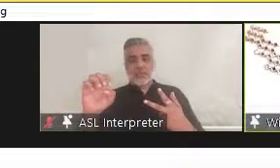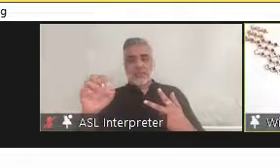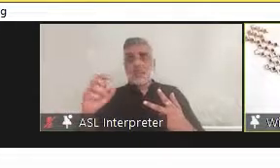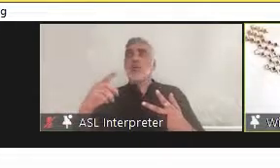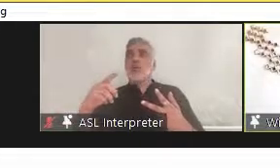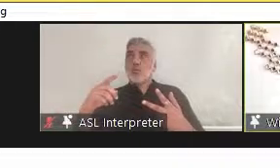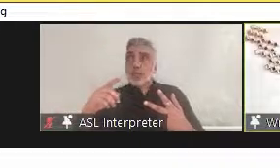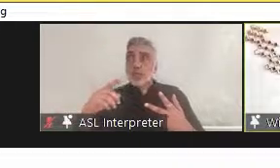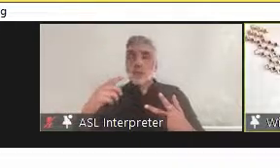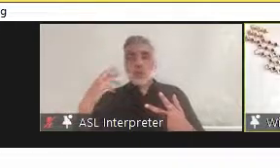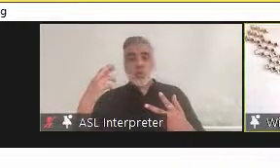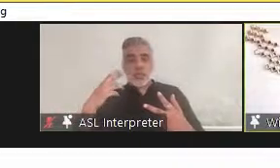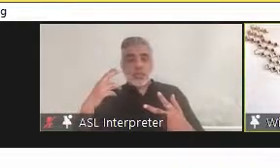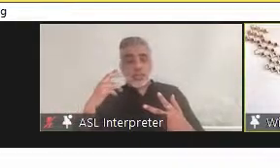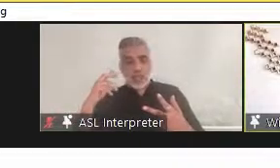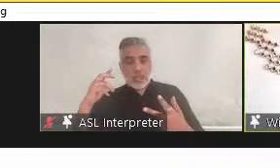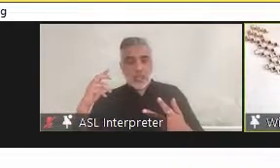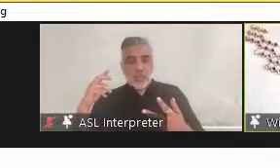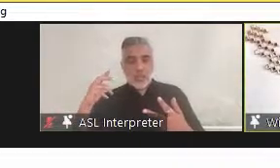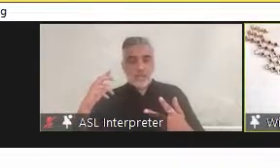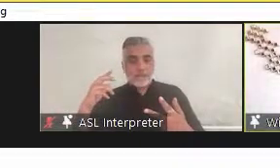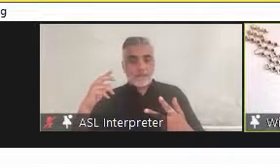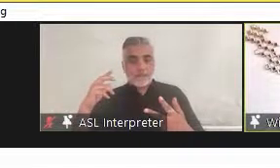all has to be